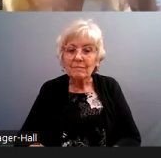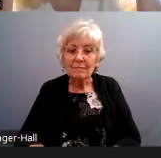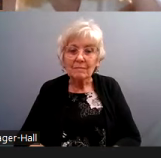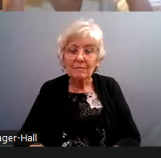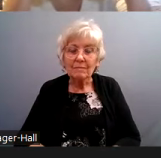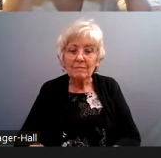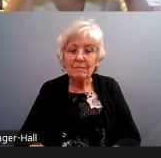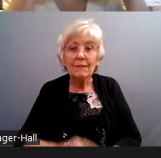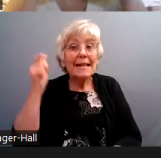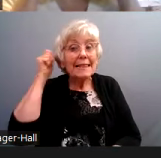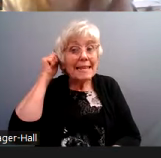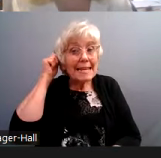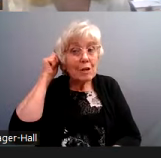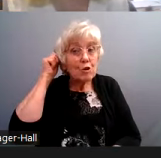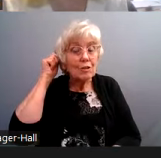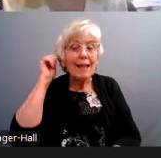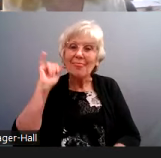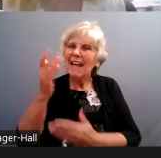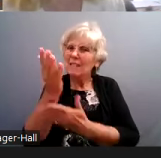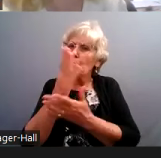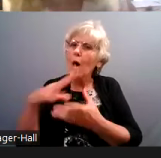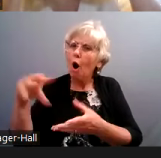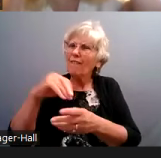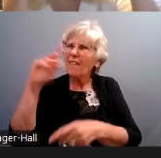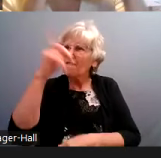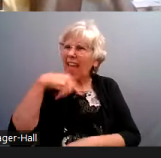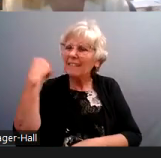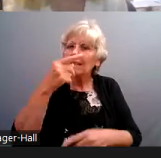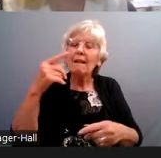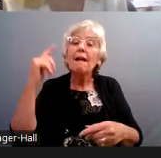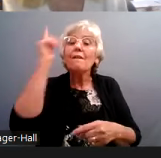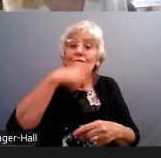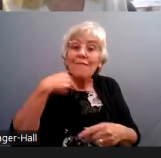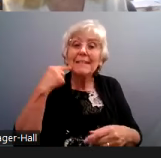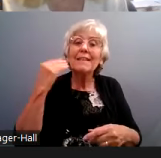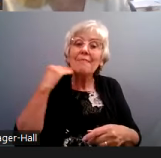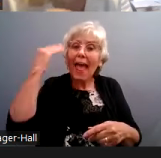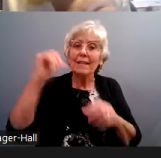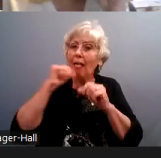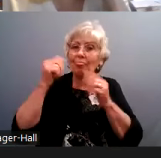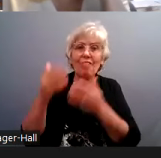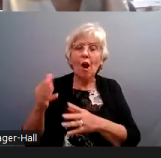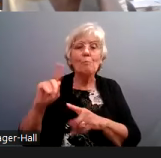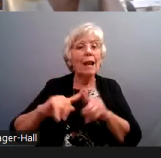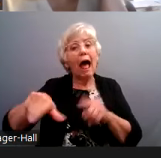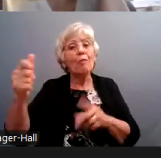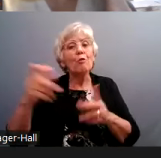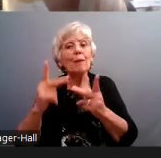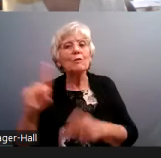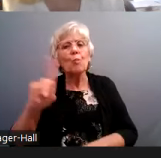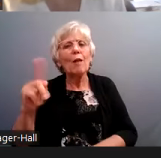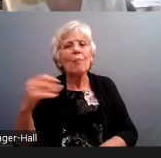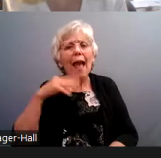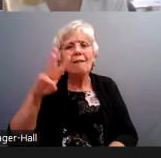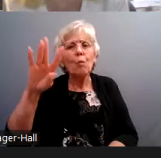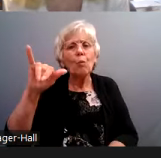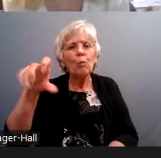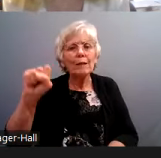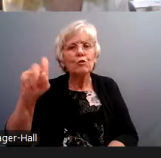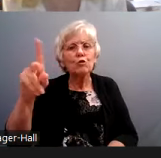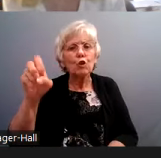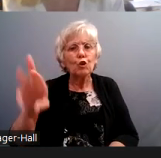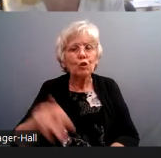well, the ears are the face. They're part of the face and head. But good guess, Kim. I'm looking